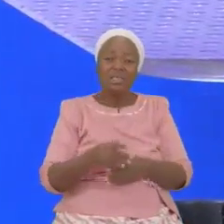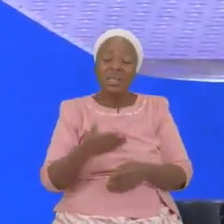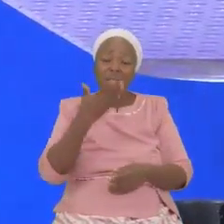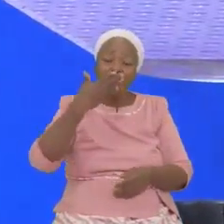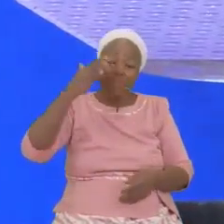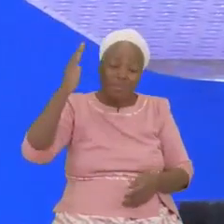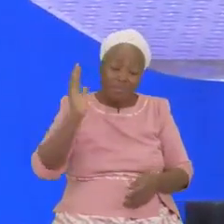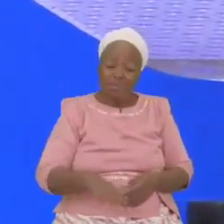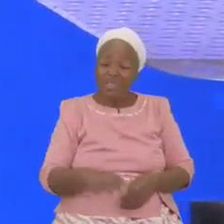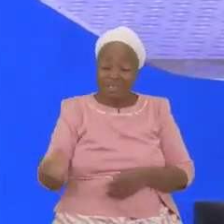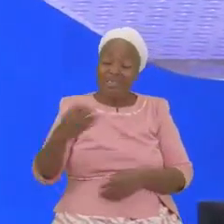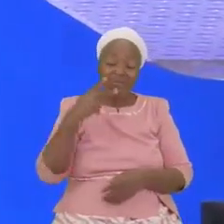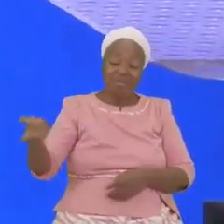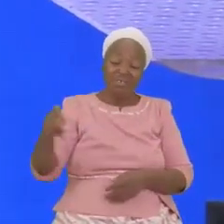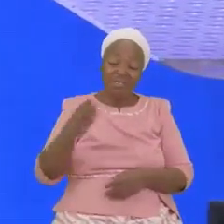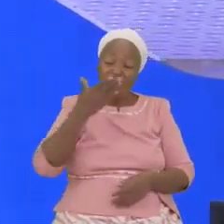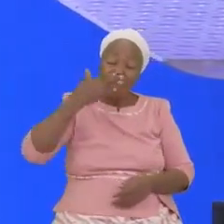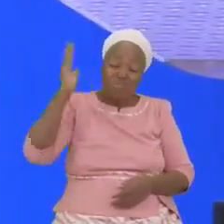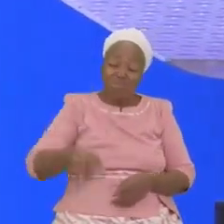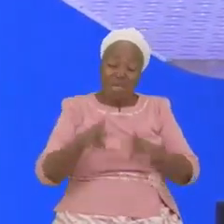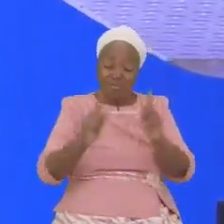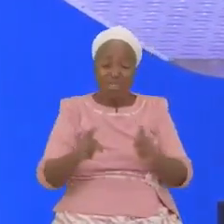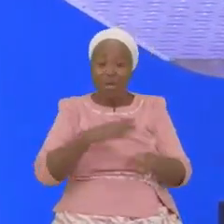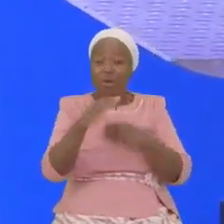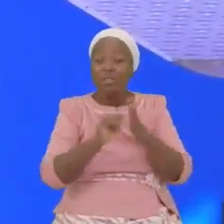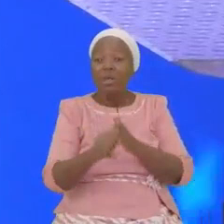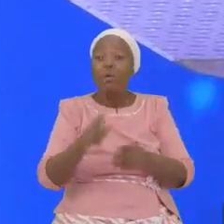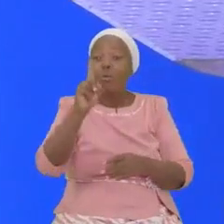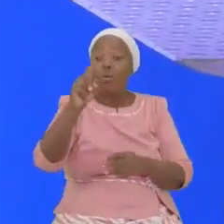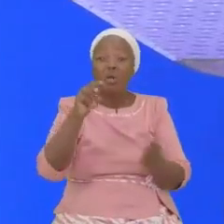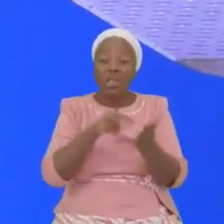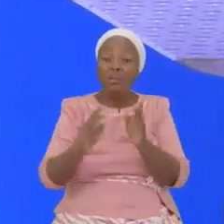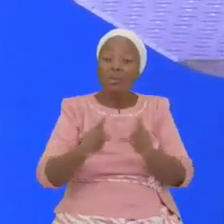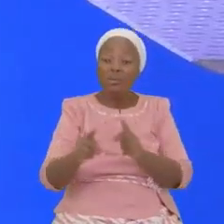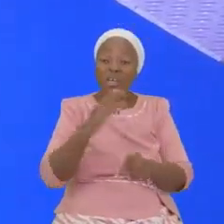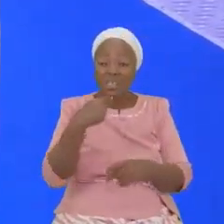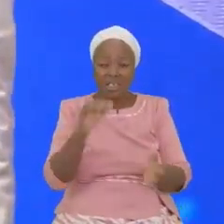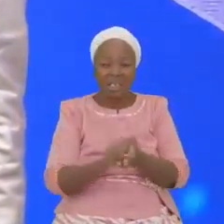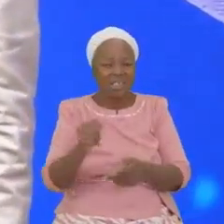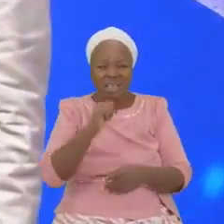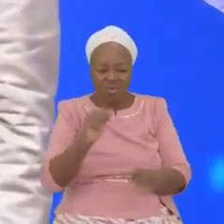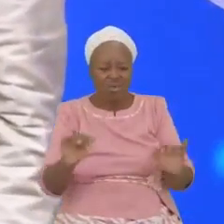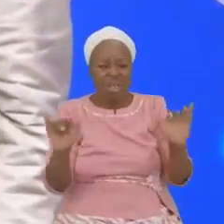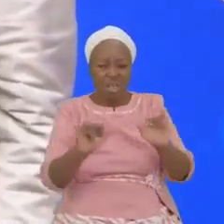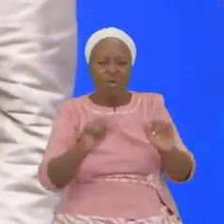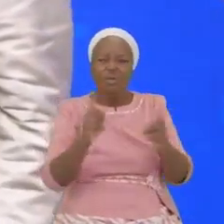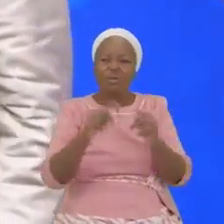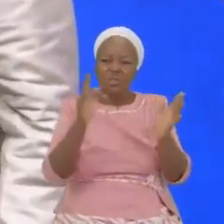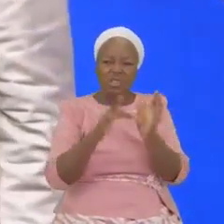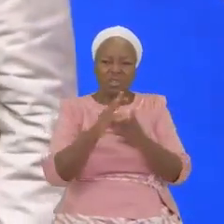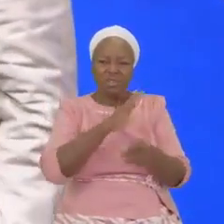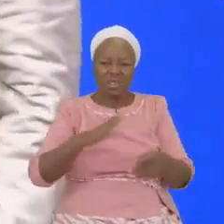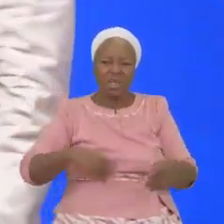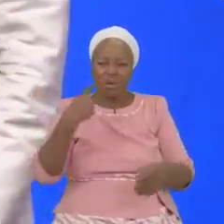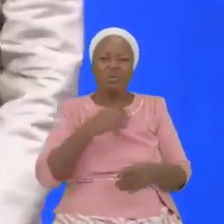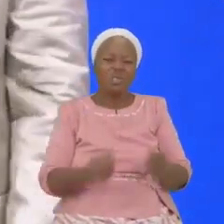hypocrite. All those 1,000 people that say that, they are not equal to Jesus Christ, who's